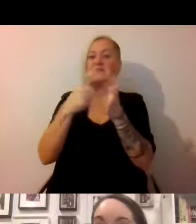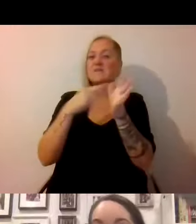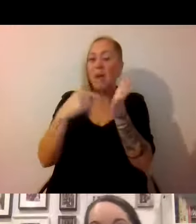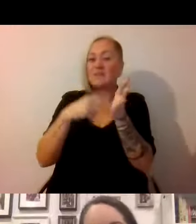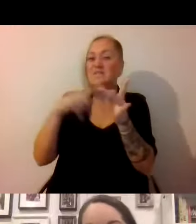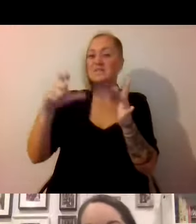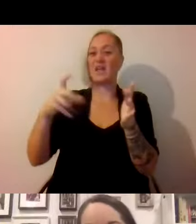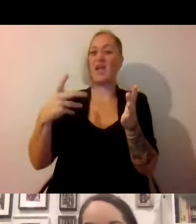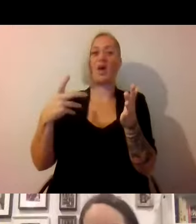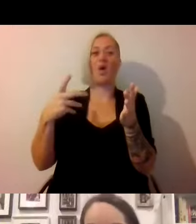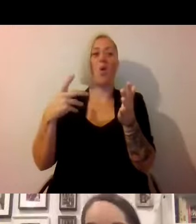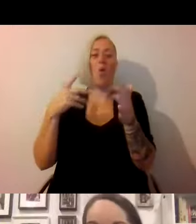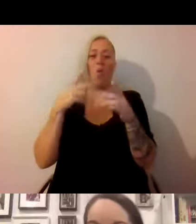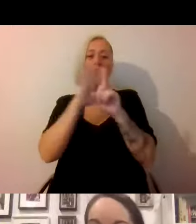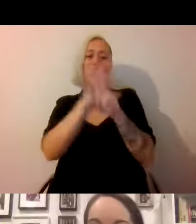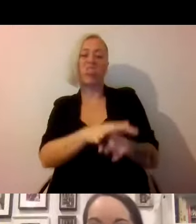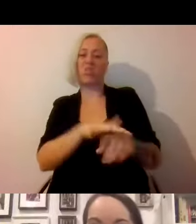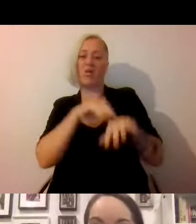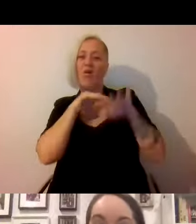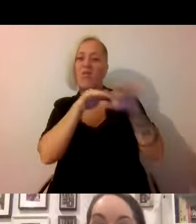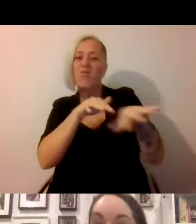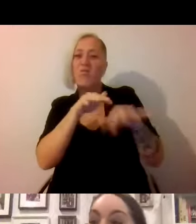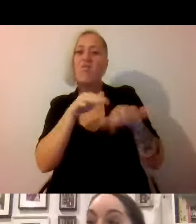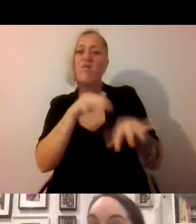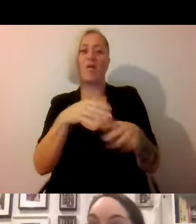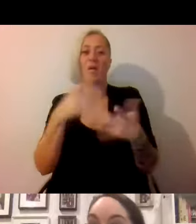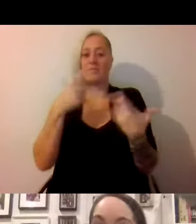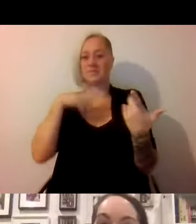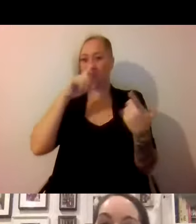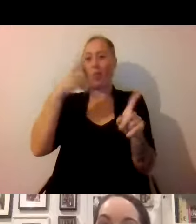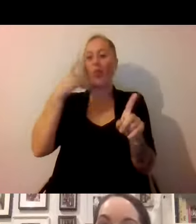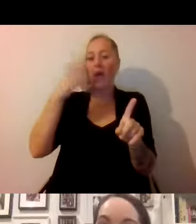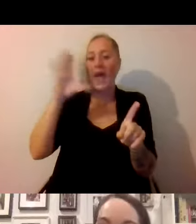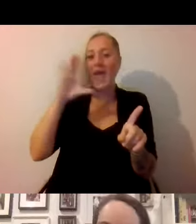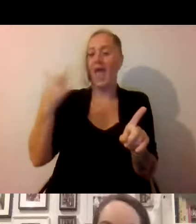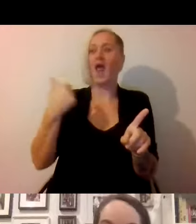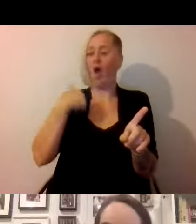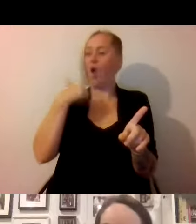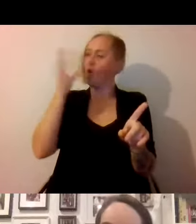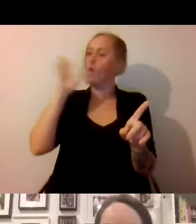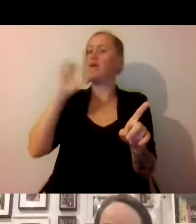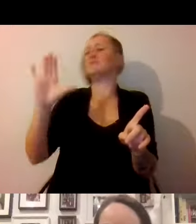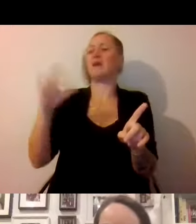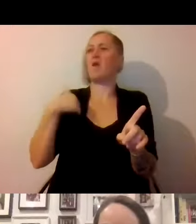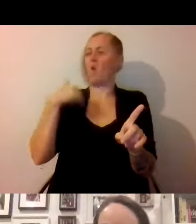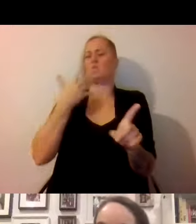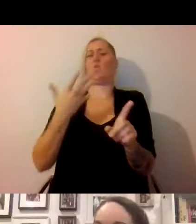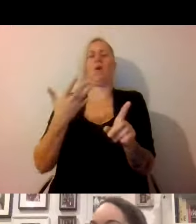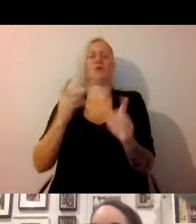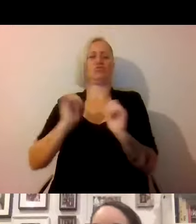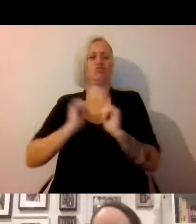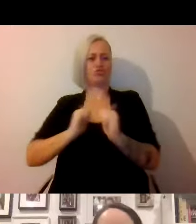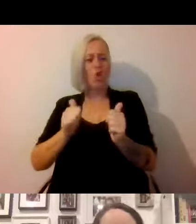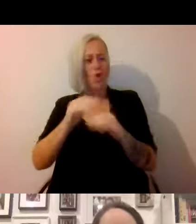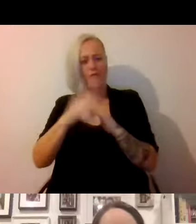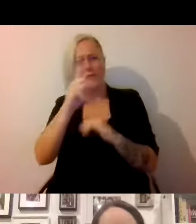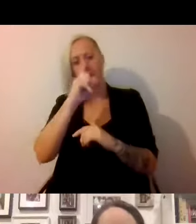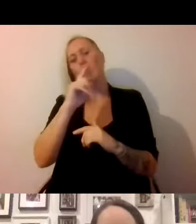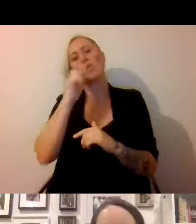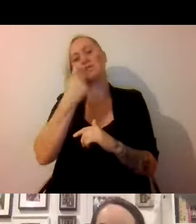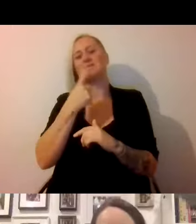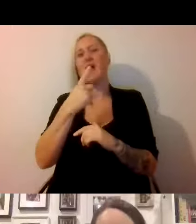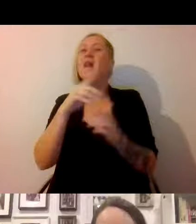were often mocked behind their backs because they couldn't hear them, but I heard it, and that was quite horrible. But nowadays, I don't